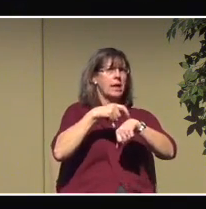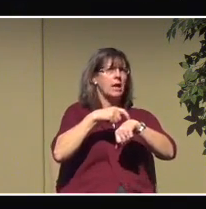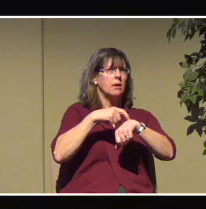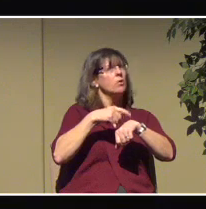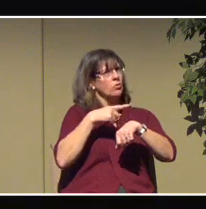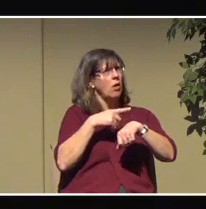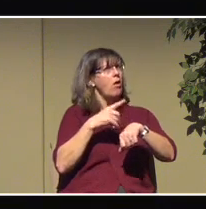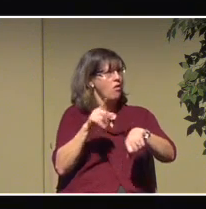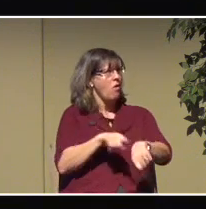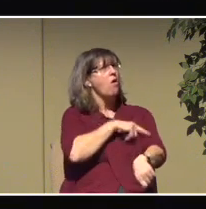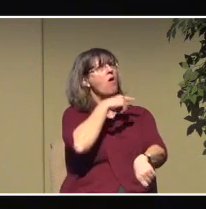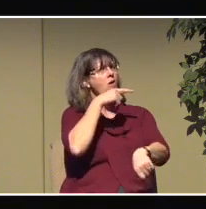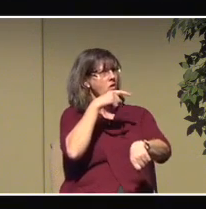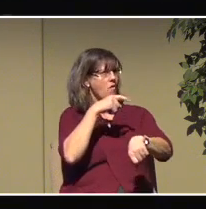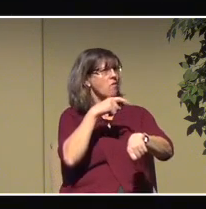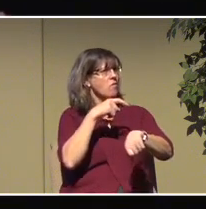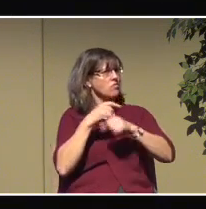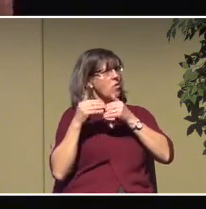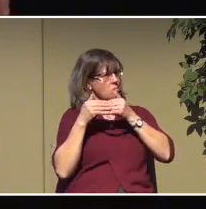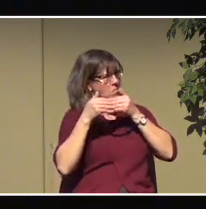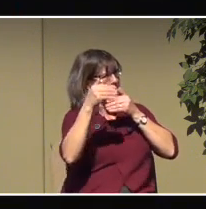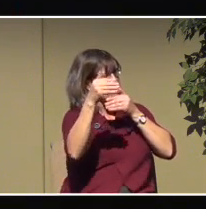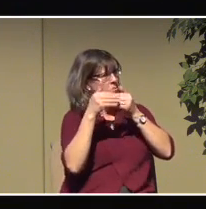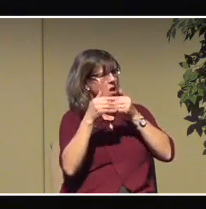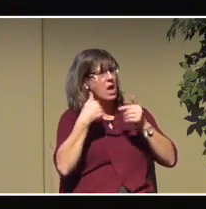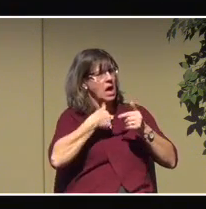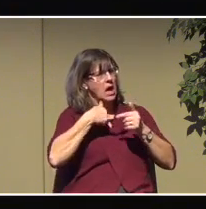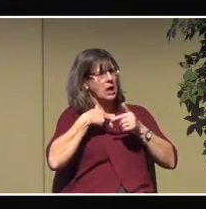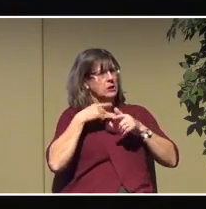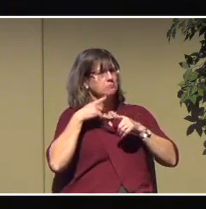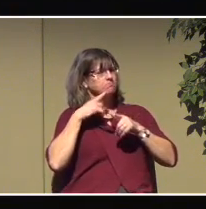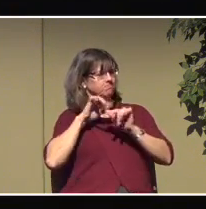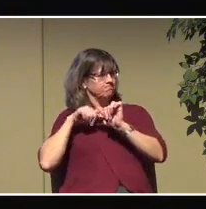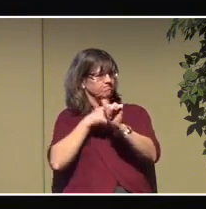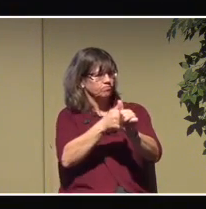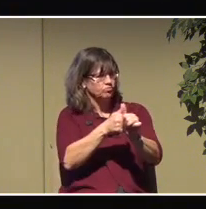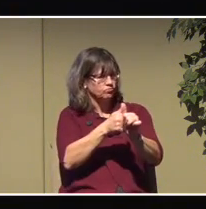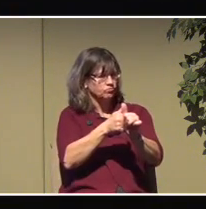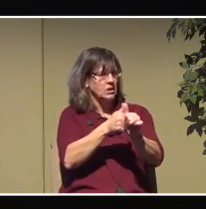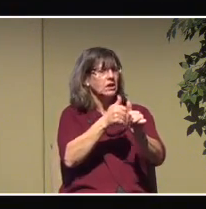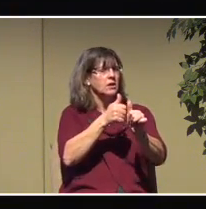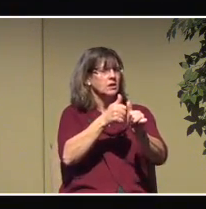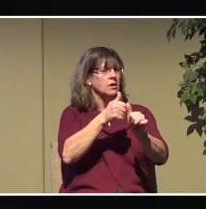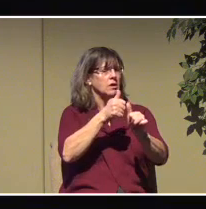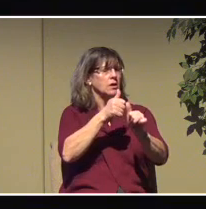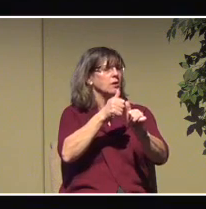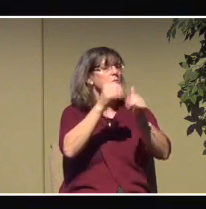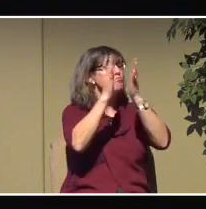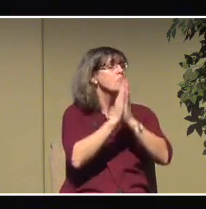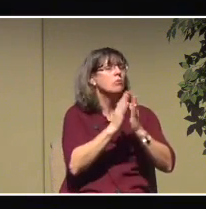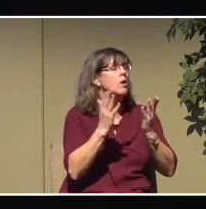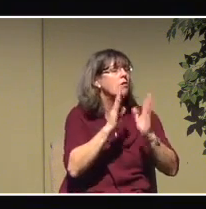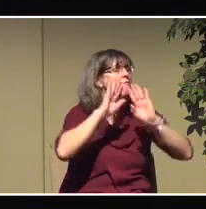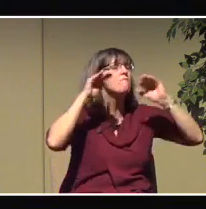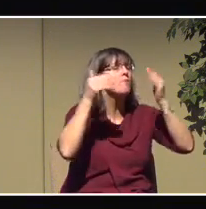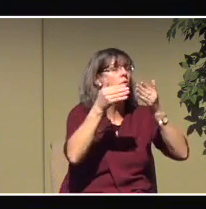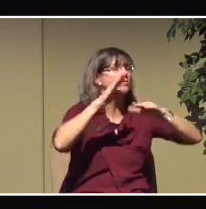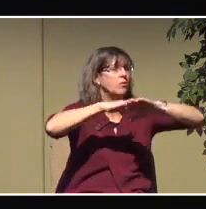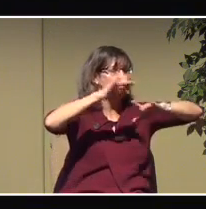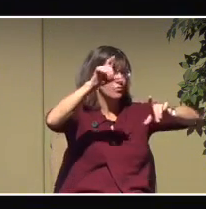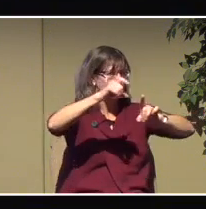period of time, where I spent time praying, "Father," and just focusing